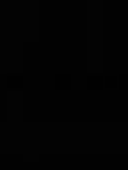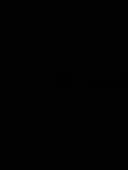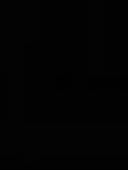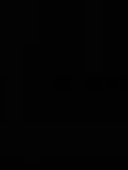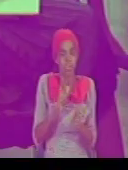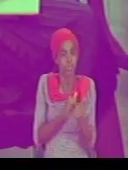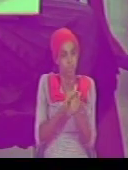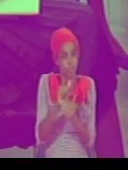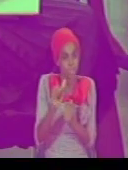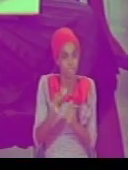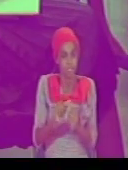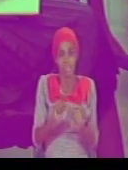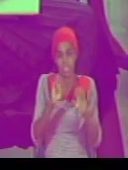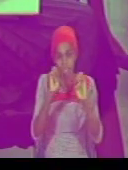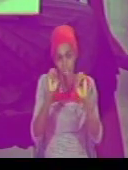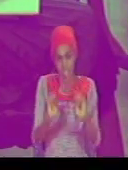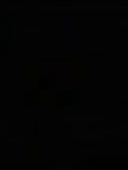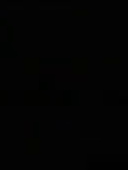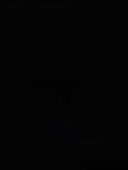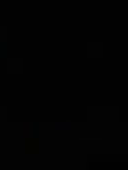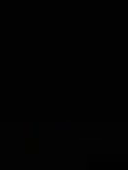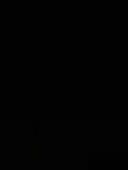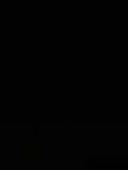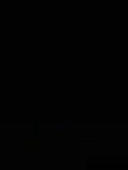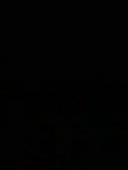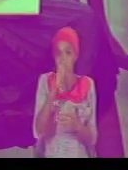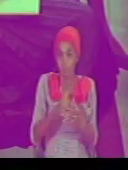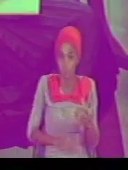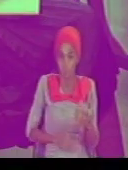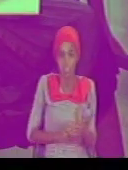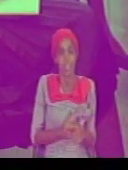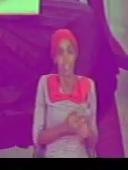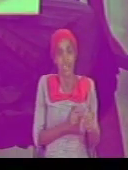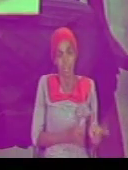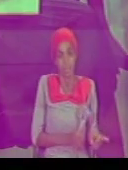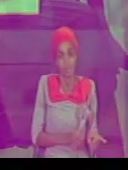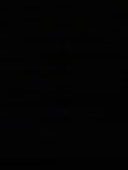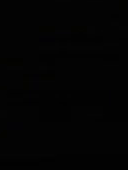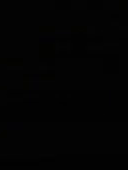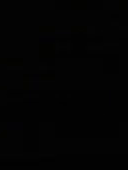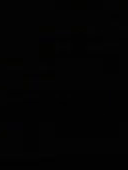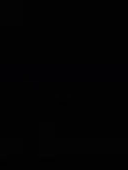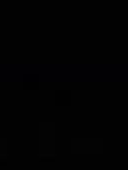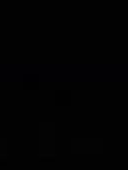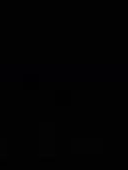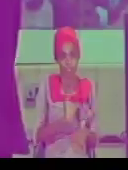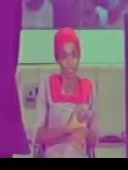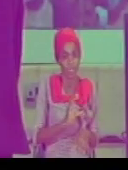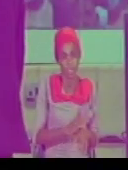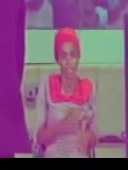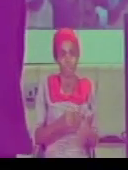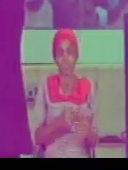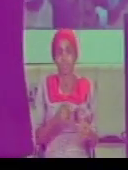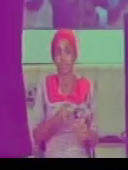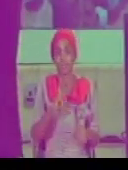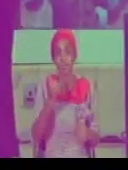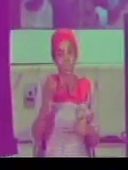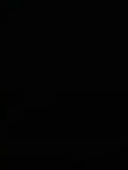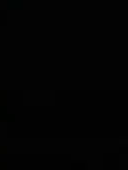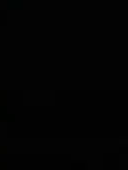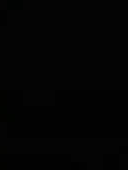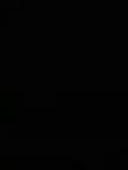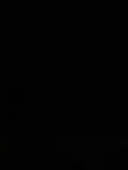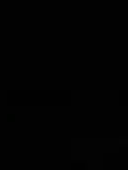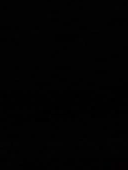what happens in those assemblies, except there is dancing. They don't want to hear any preacher. How will